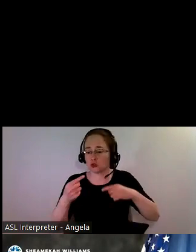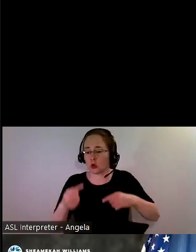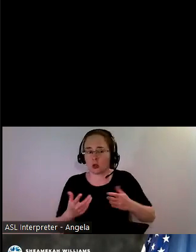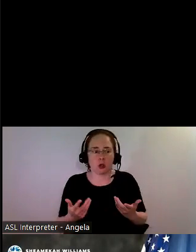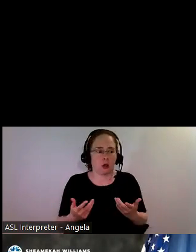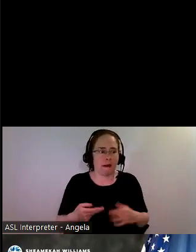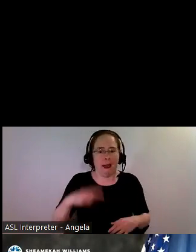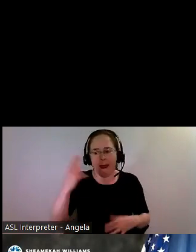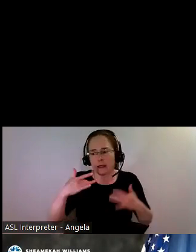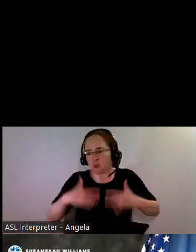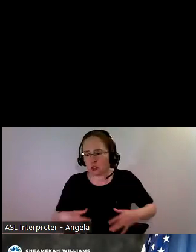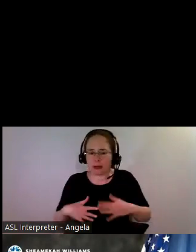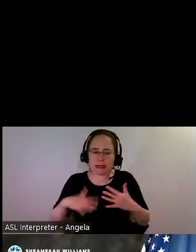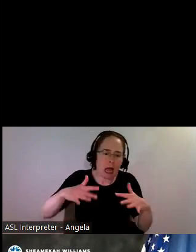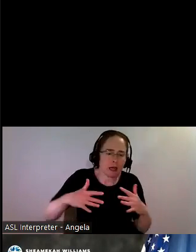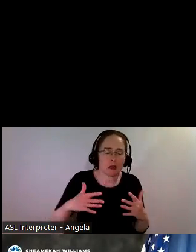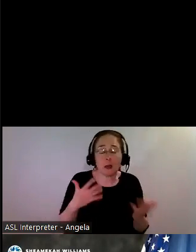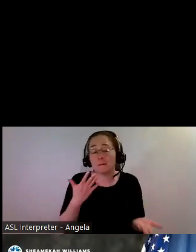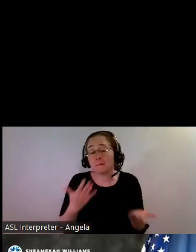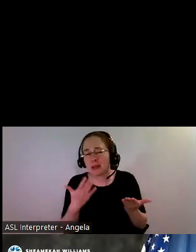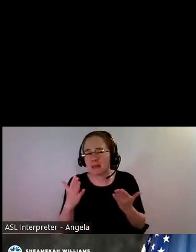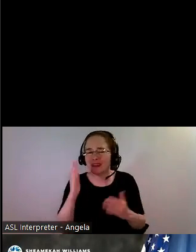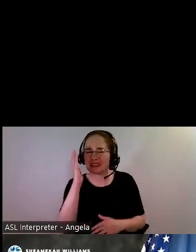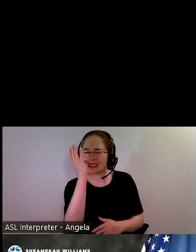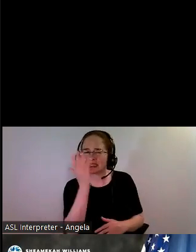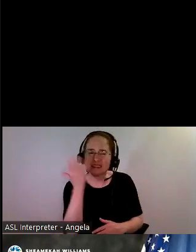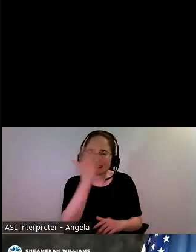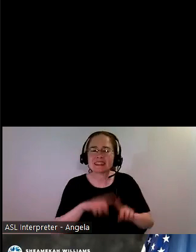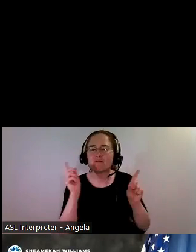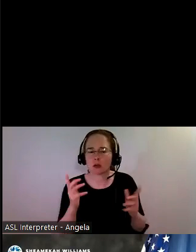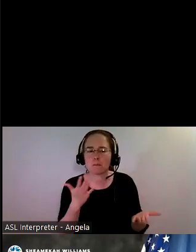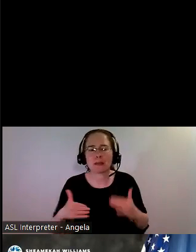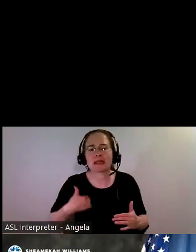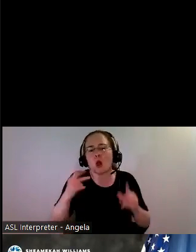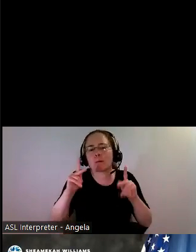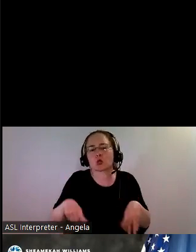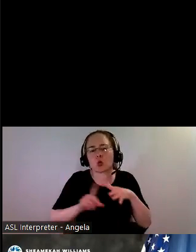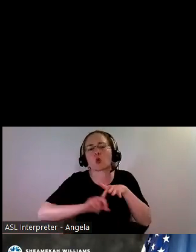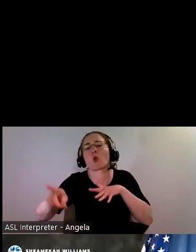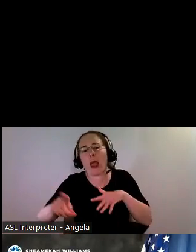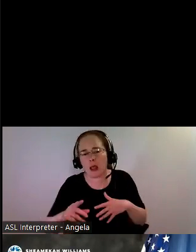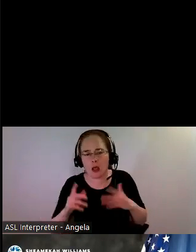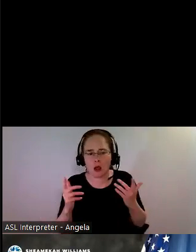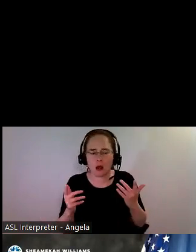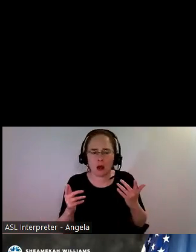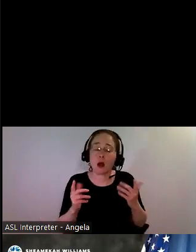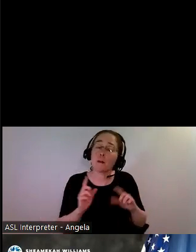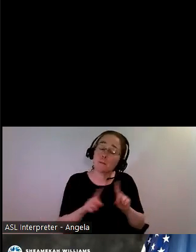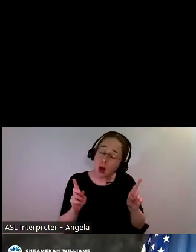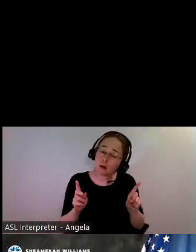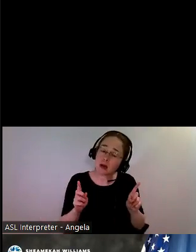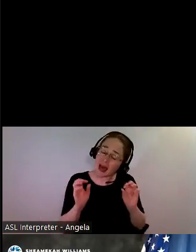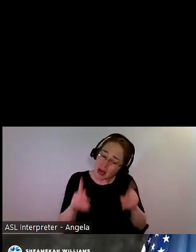of depression, anxiety. It may look in a different way. A young person is running away, but if the opportunity